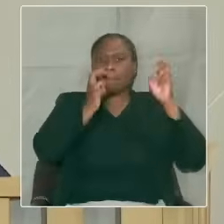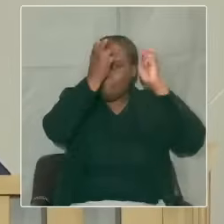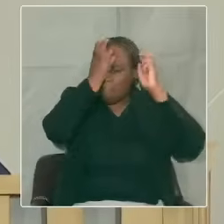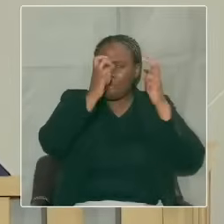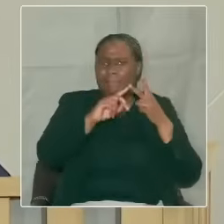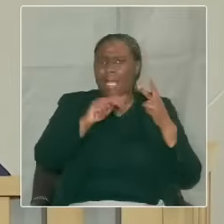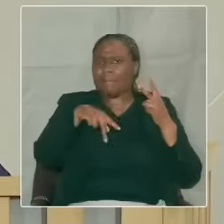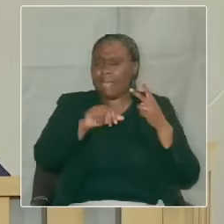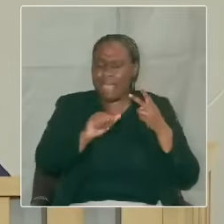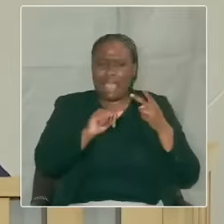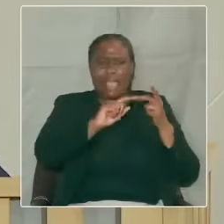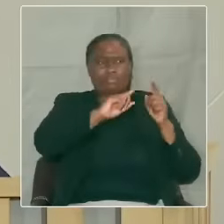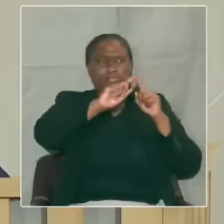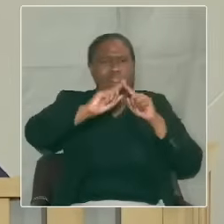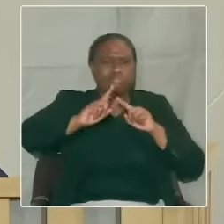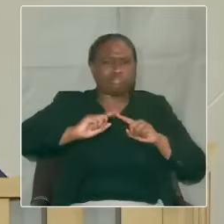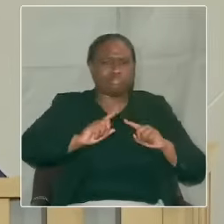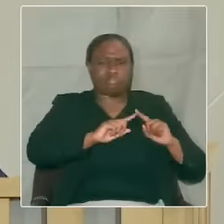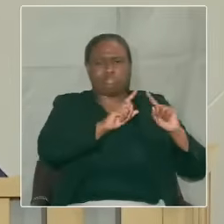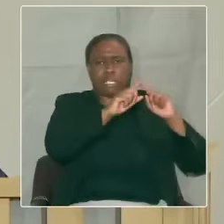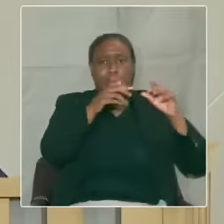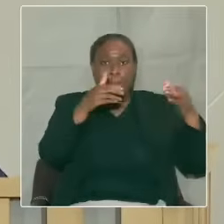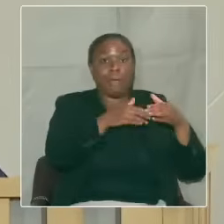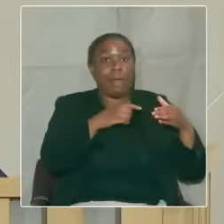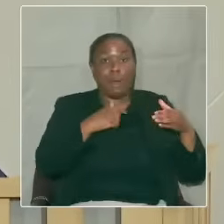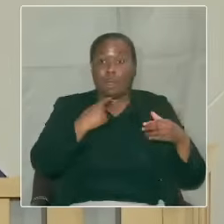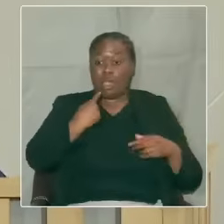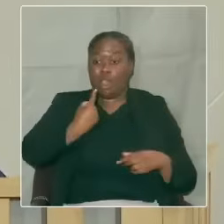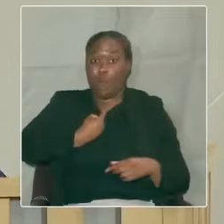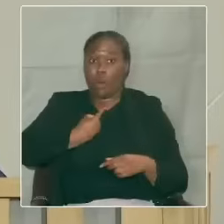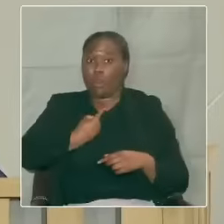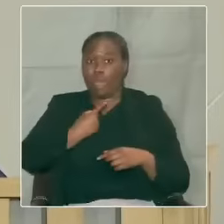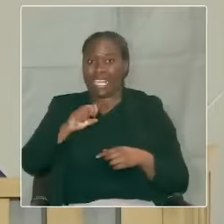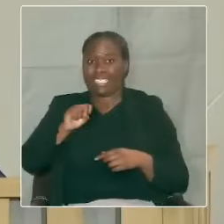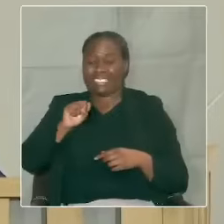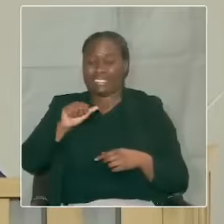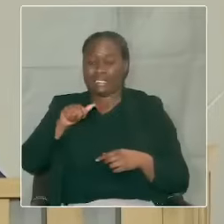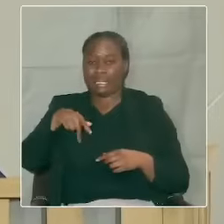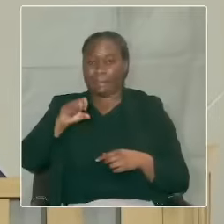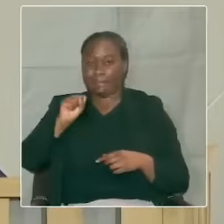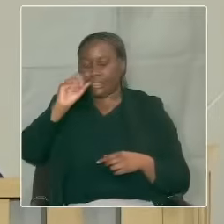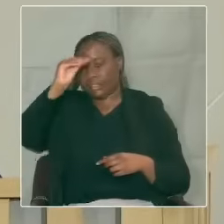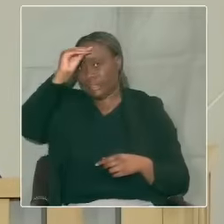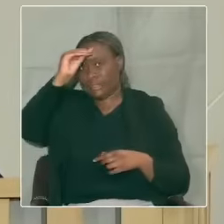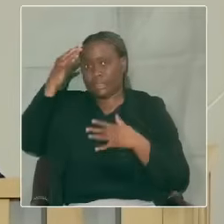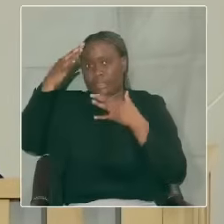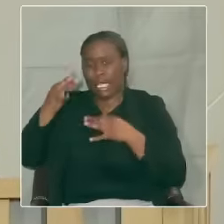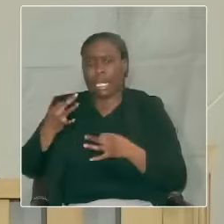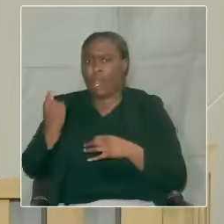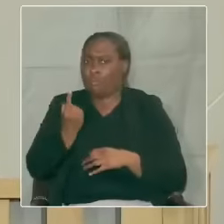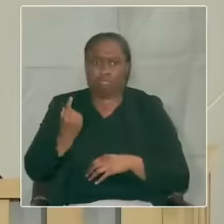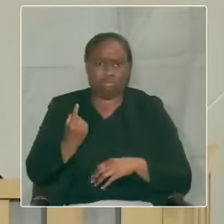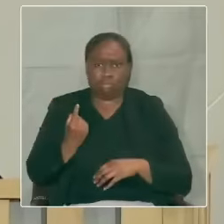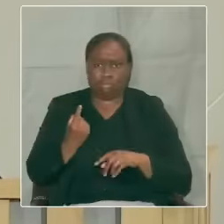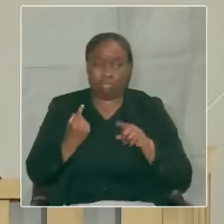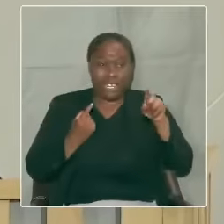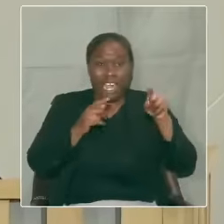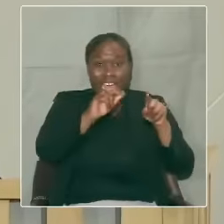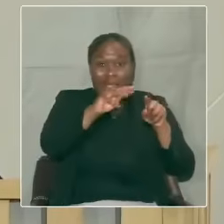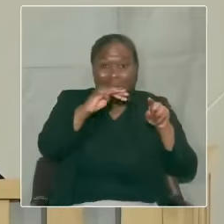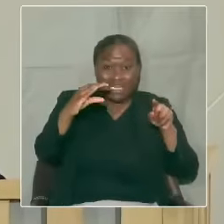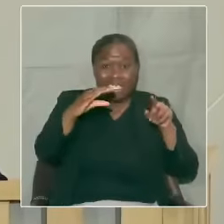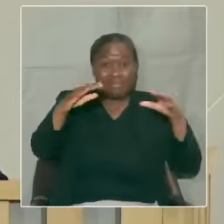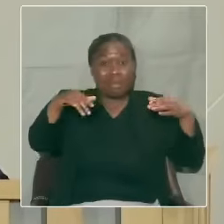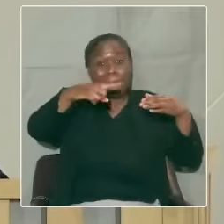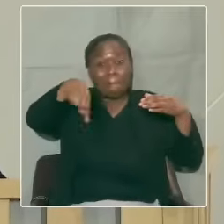take a unilateral decision. Remember, the IMC consisted of ministers of those